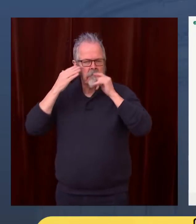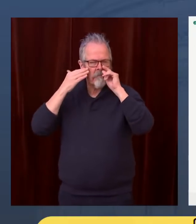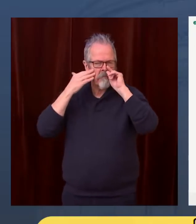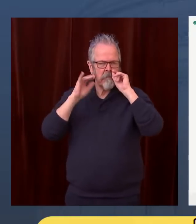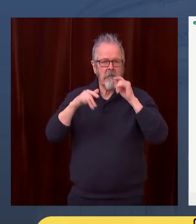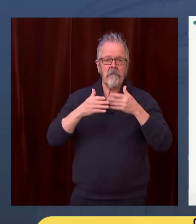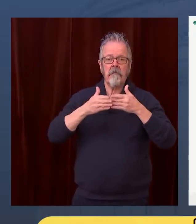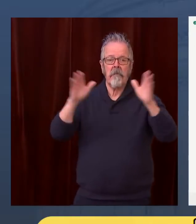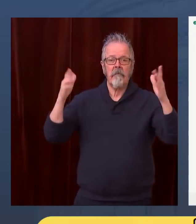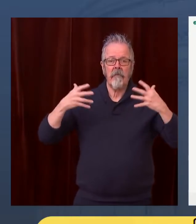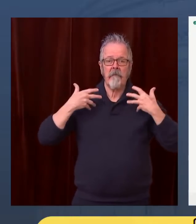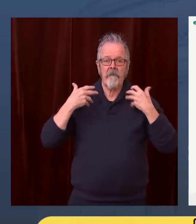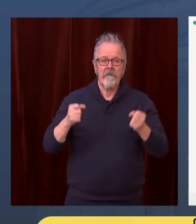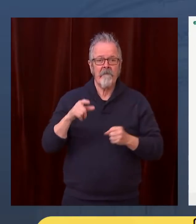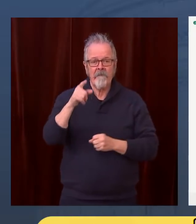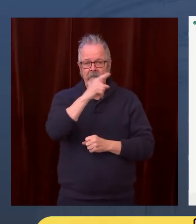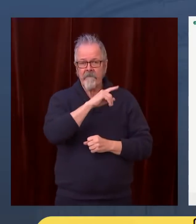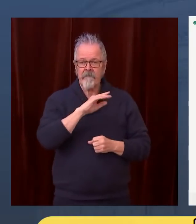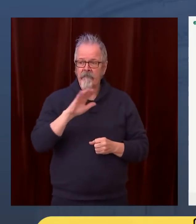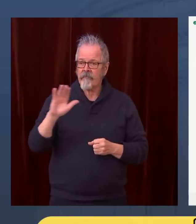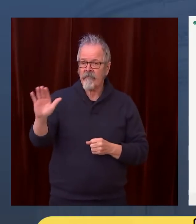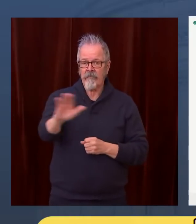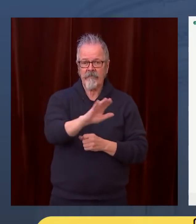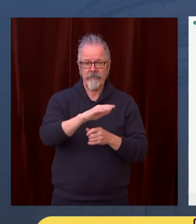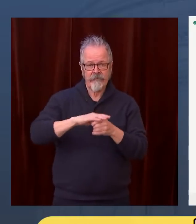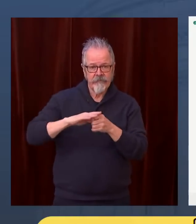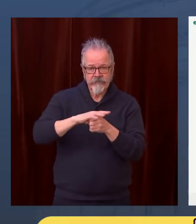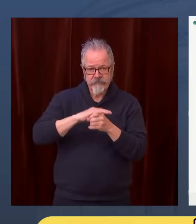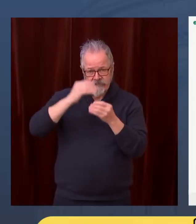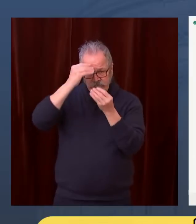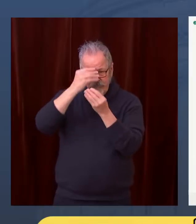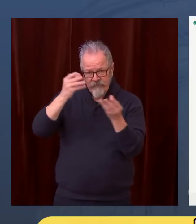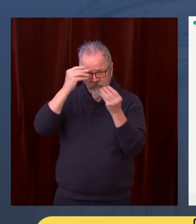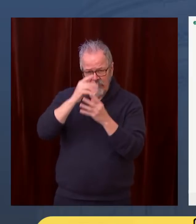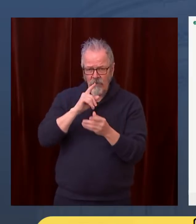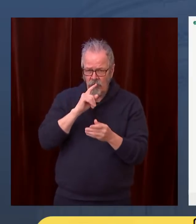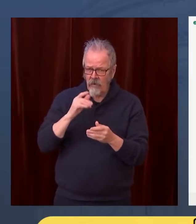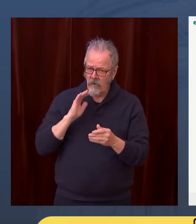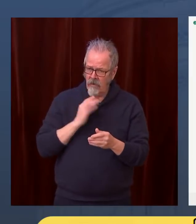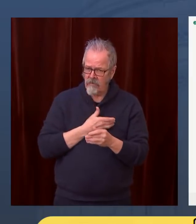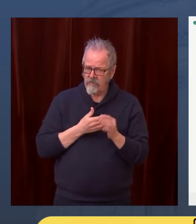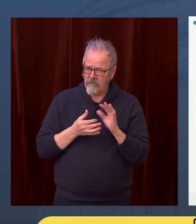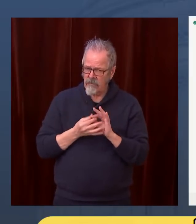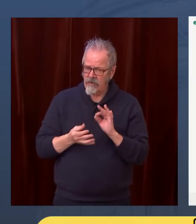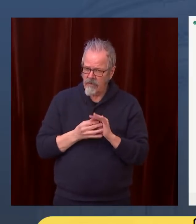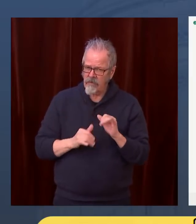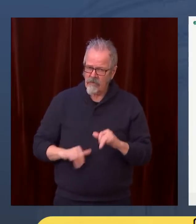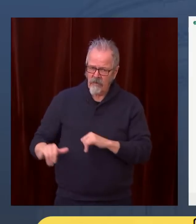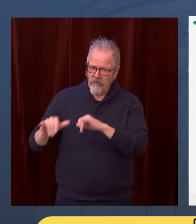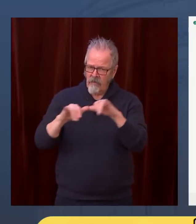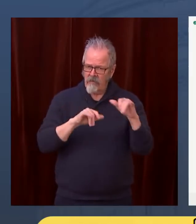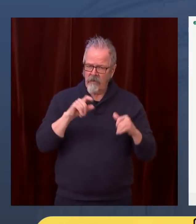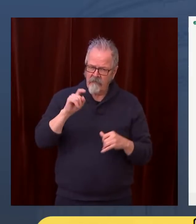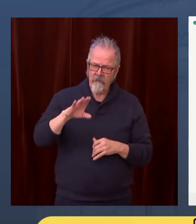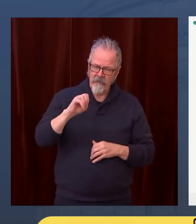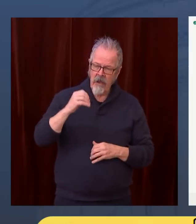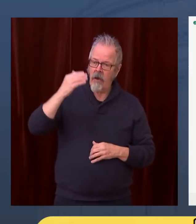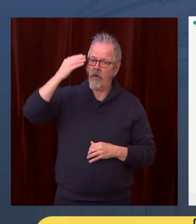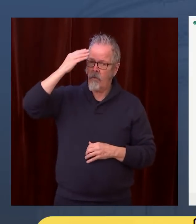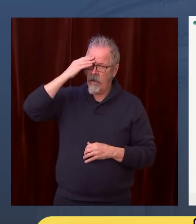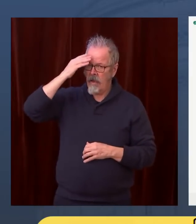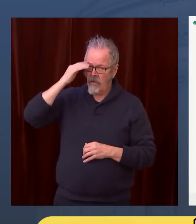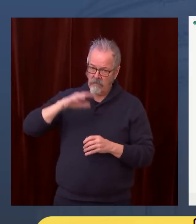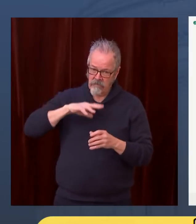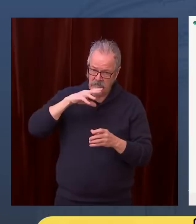hearing from a partner in the local level, is very consistent. Know what's happening, know the context, and take the appropriate